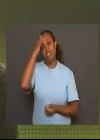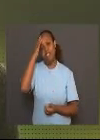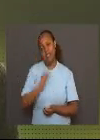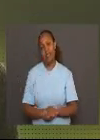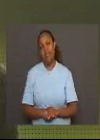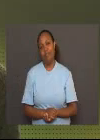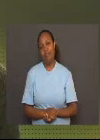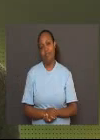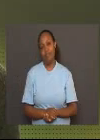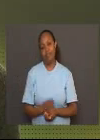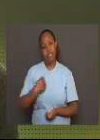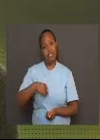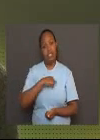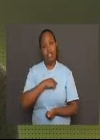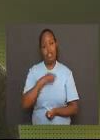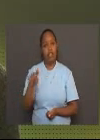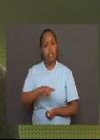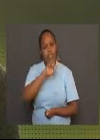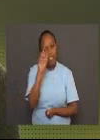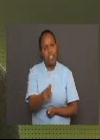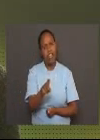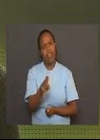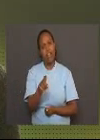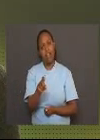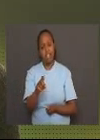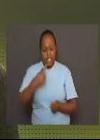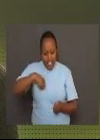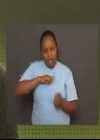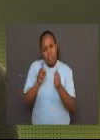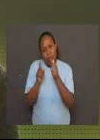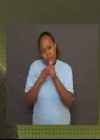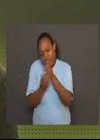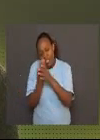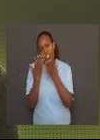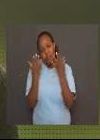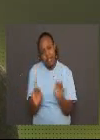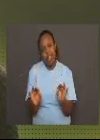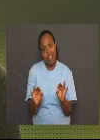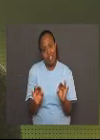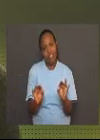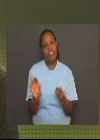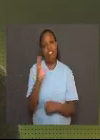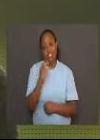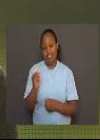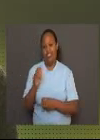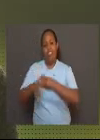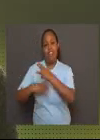We ask questions about our origins and the history of the